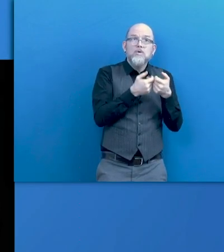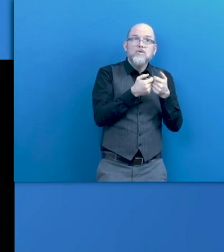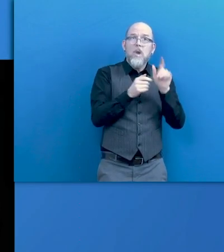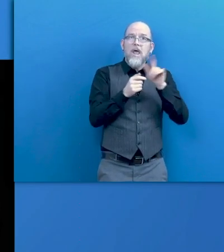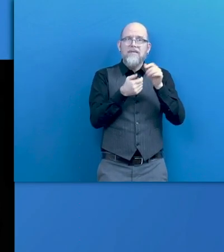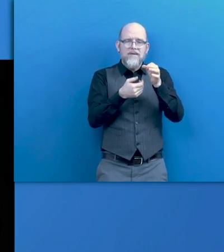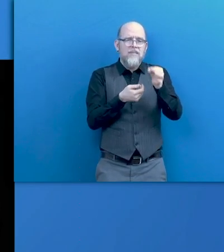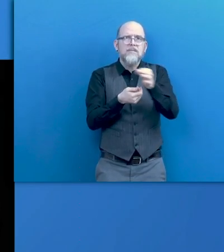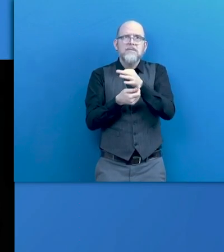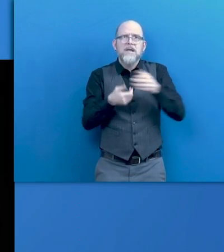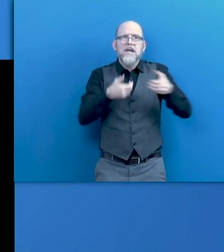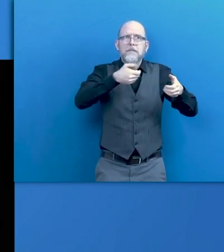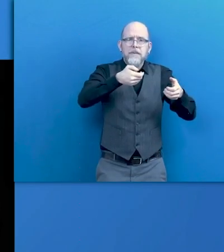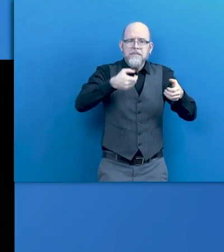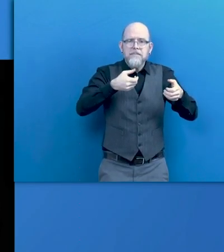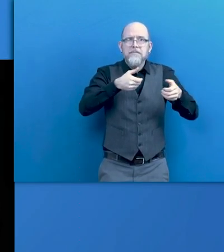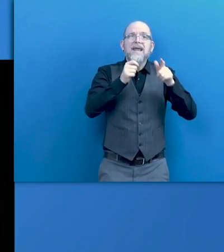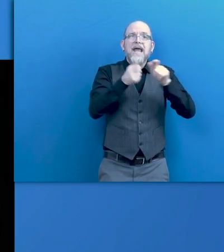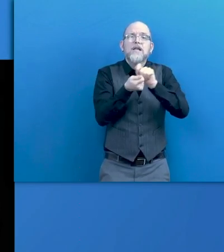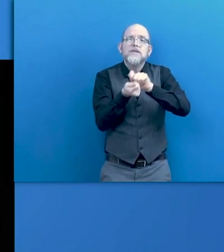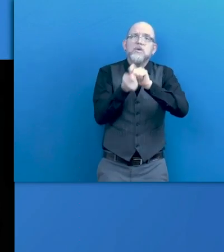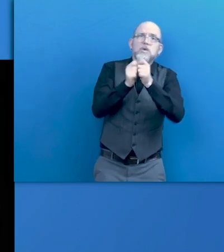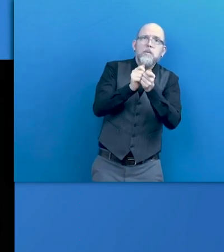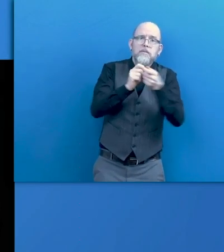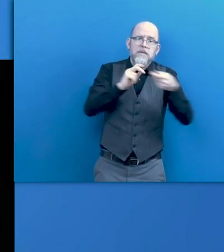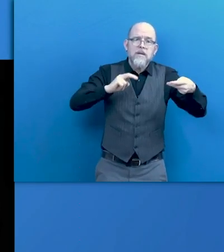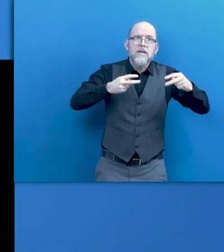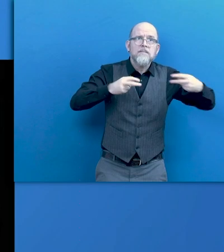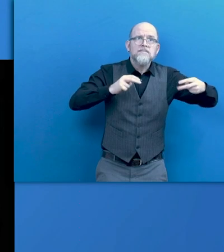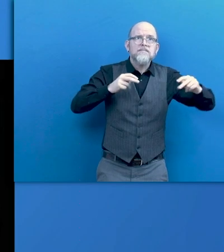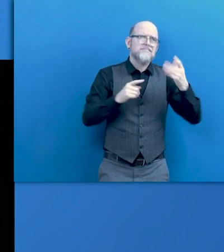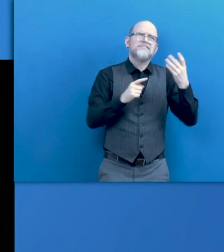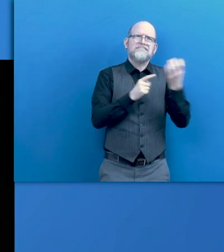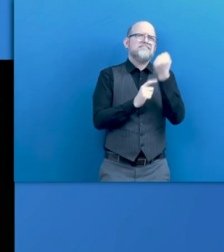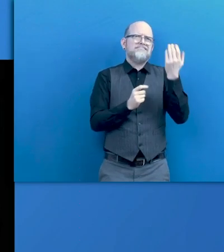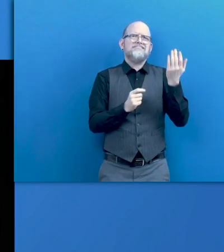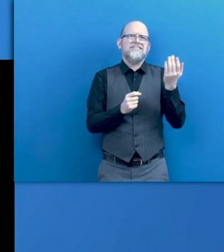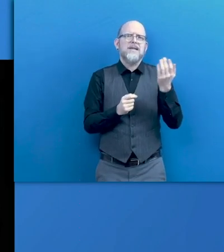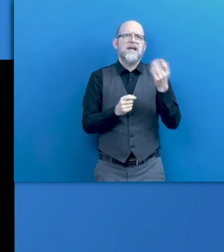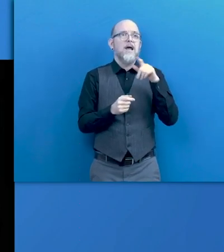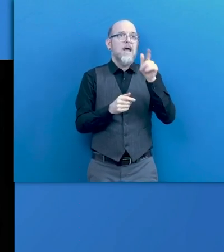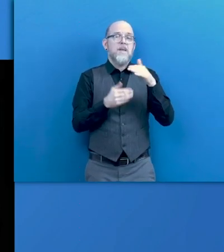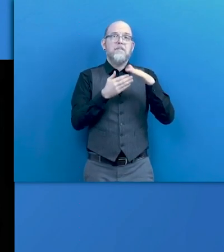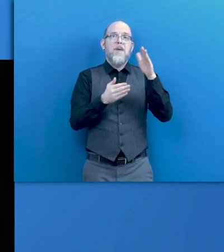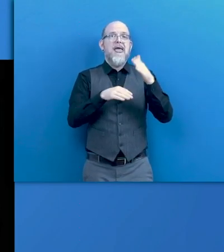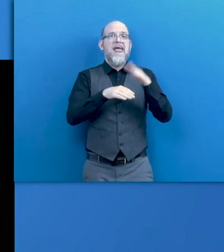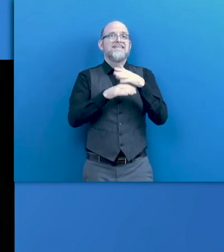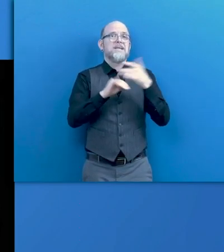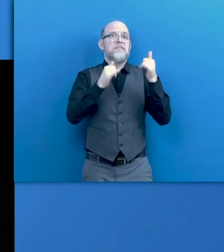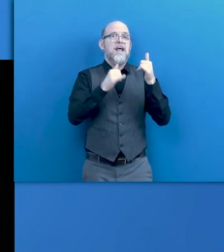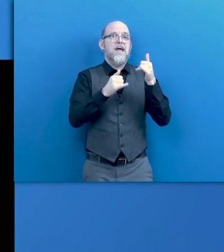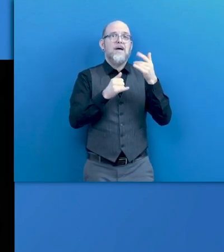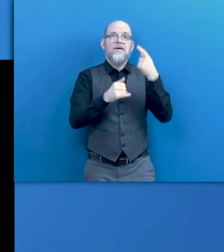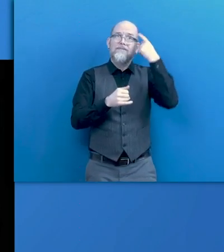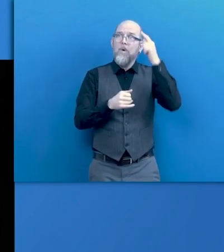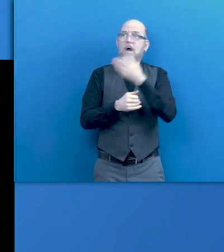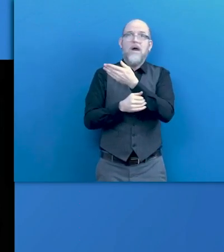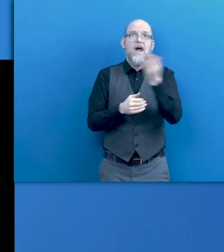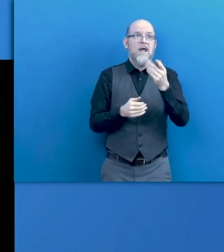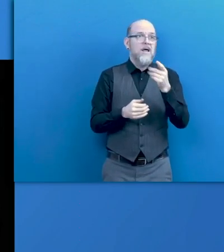that I can choose which buttons are assigned how, so that I can perhaps play the game more easily without being offended by the game.